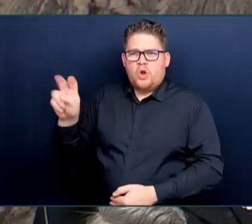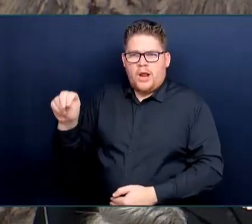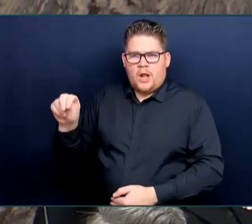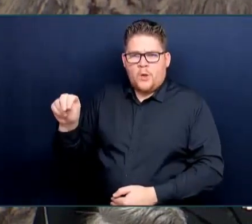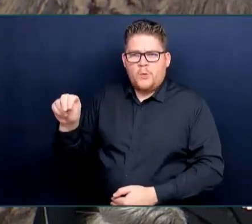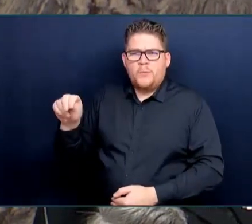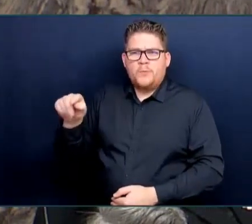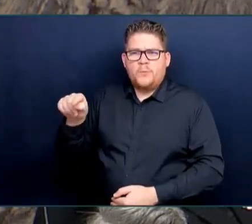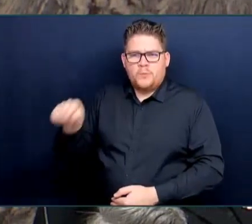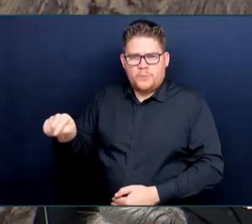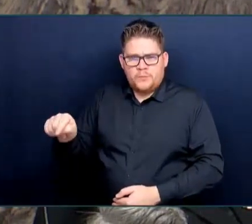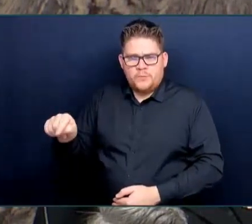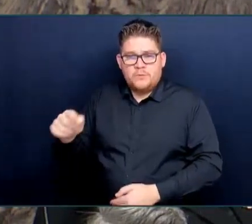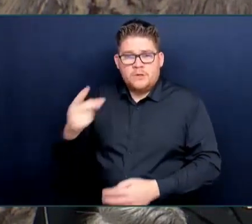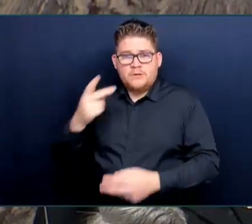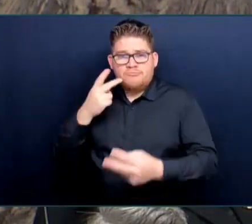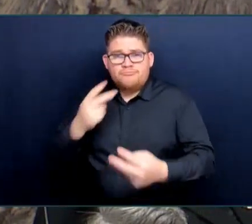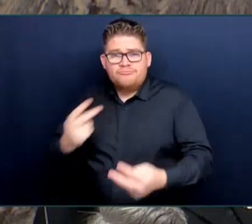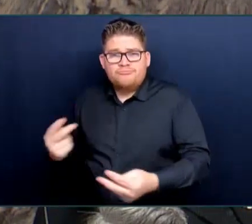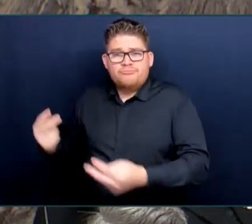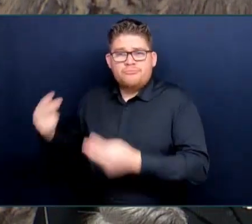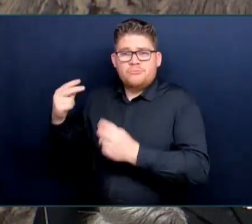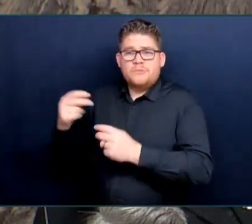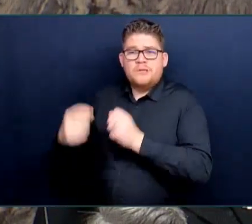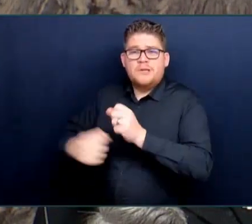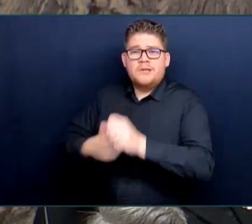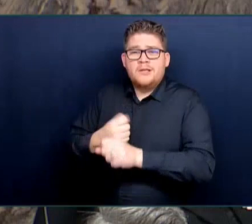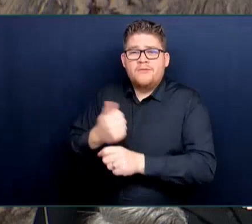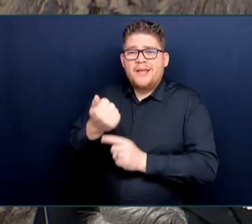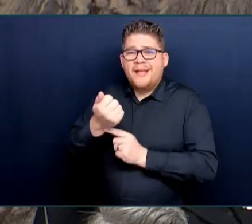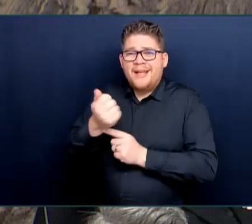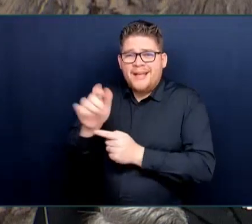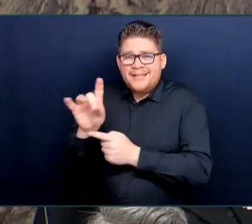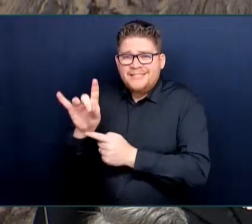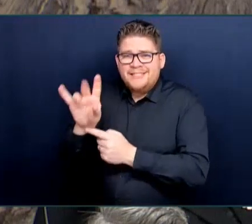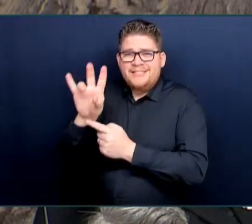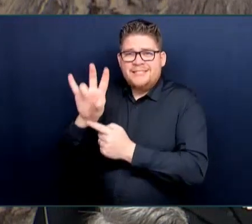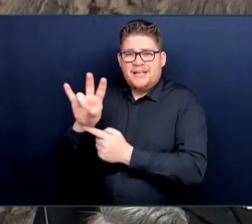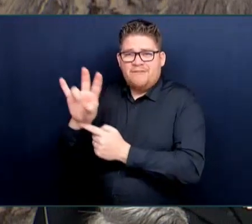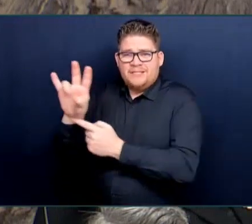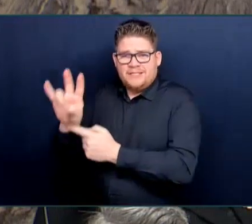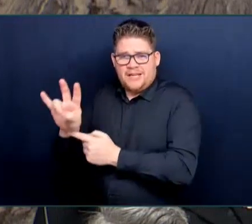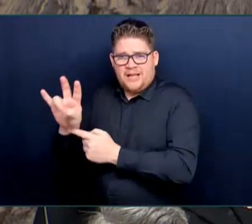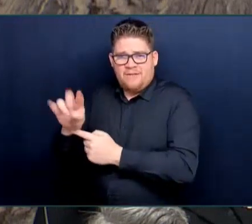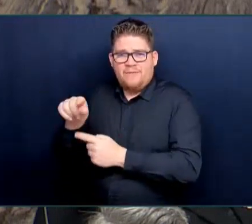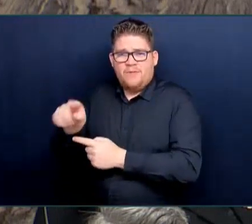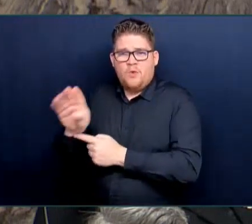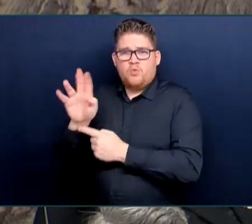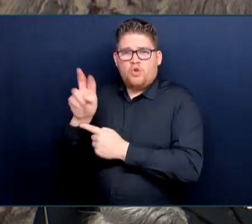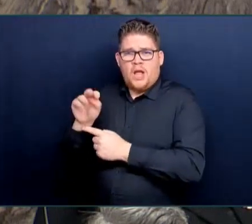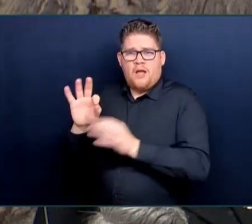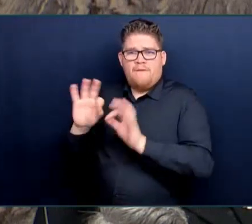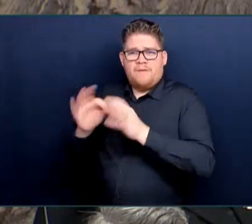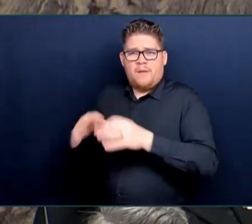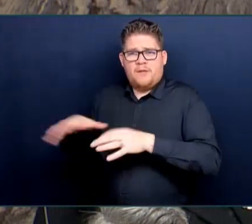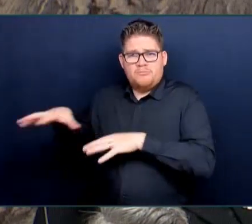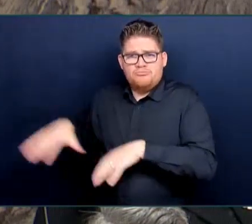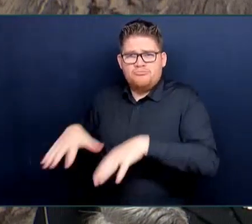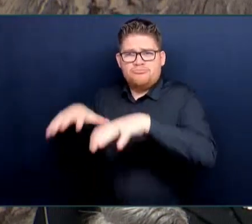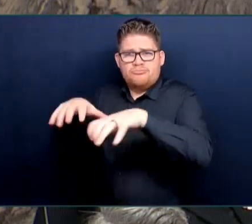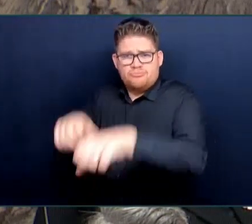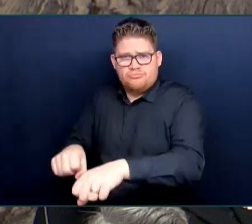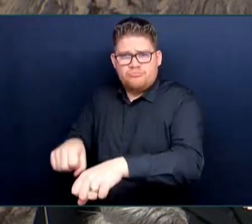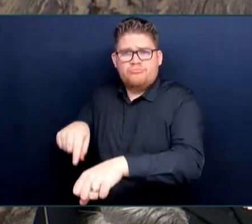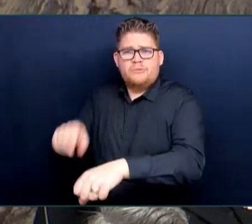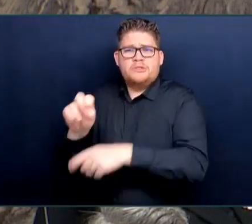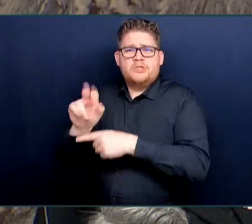first families to settle as farmers in the East Delta and Colebrook areas of Surrey. The Brown family also purchased farmland on 168th Street